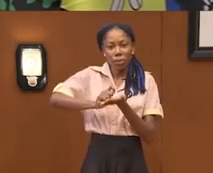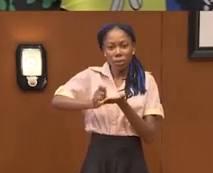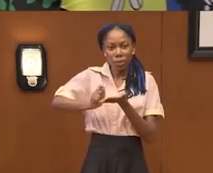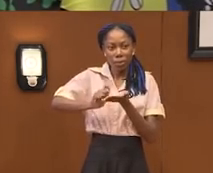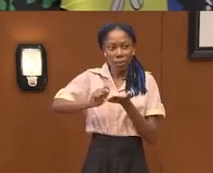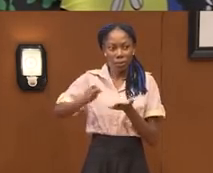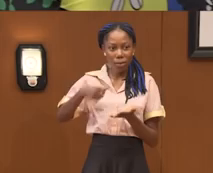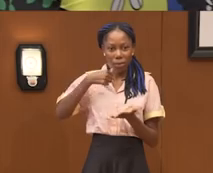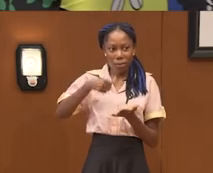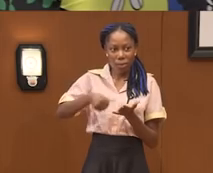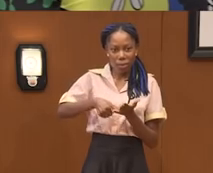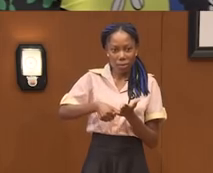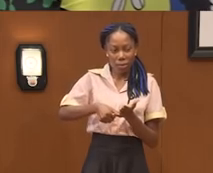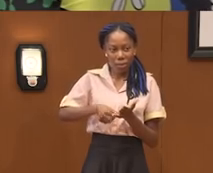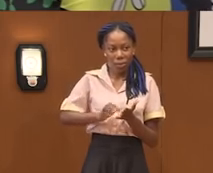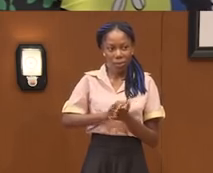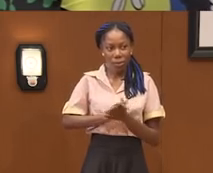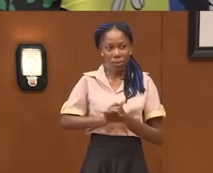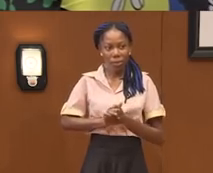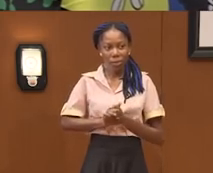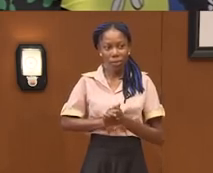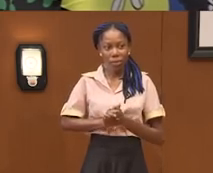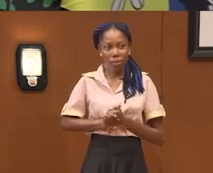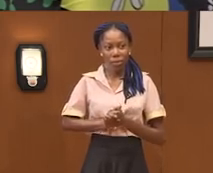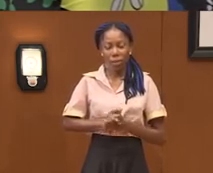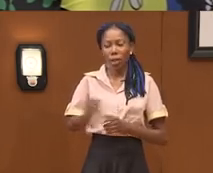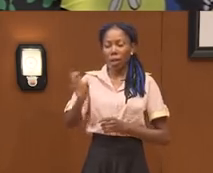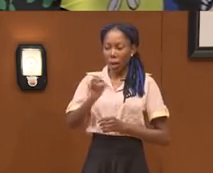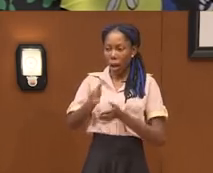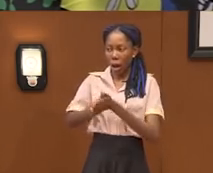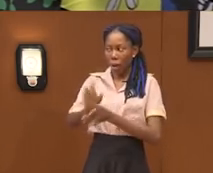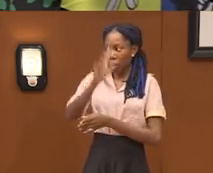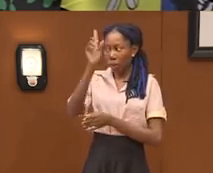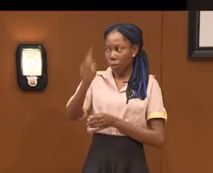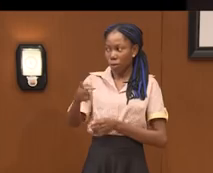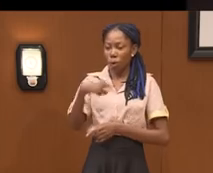tenant. So, who is John to you?